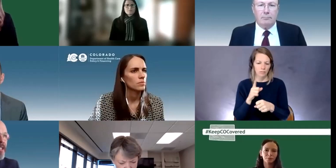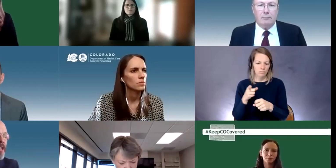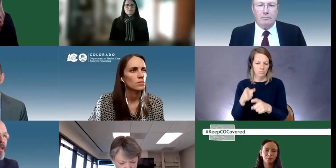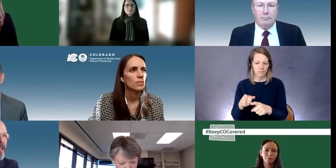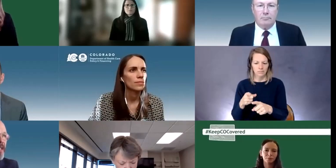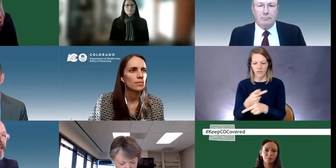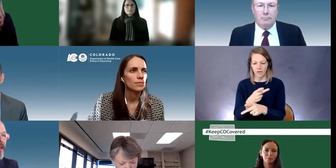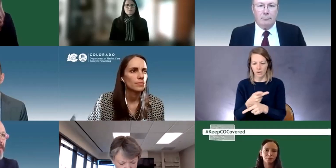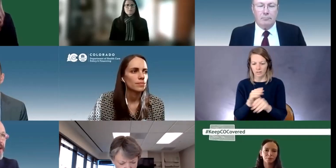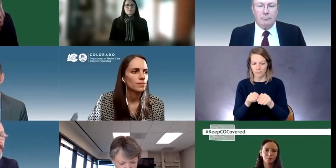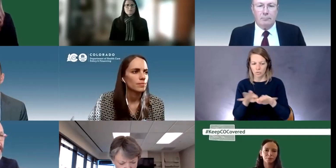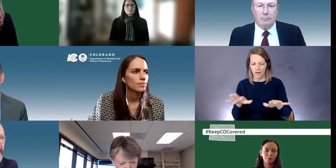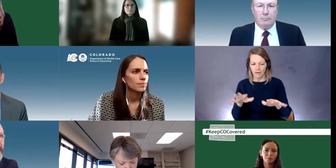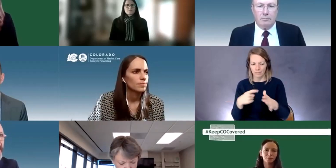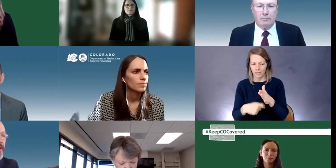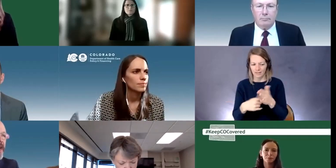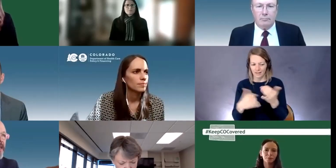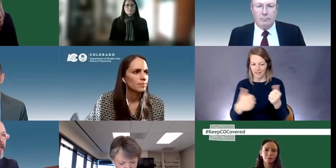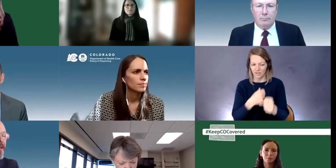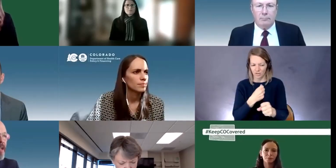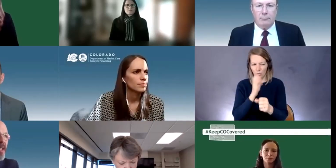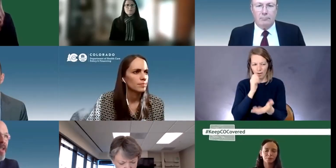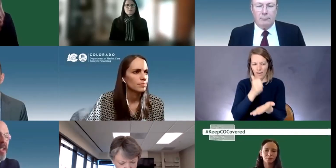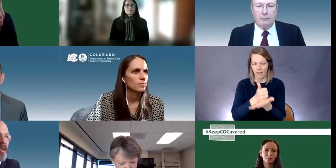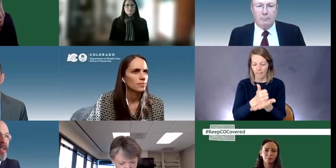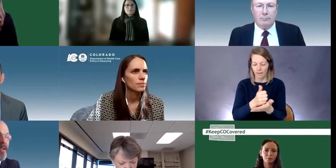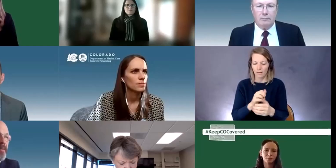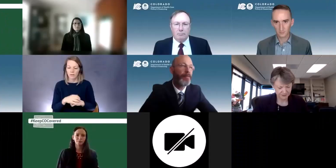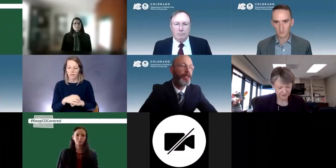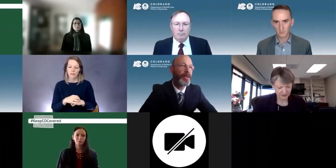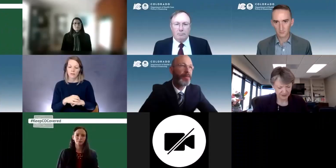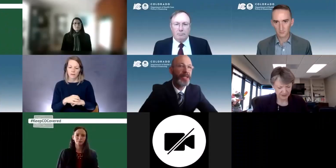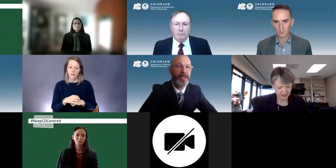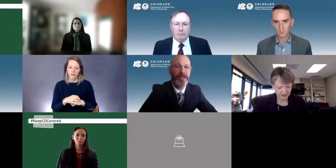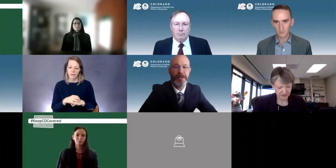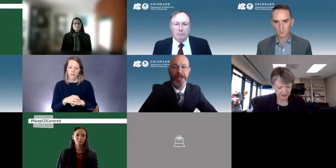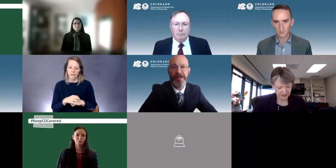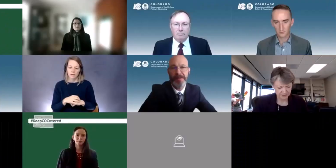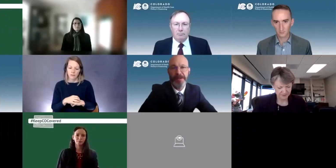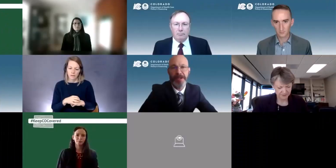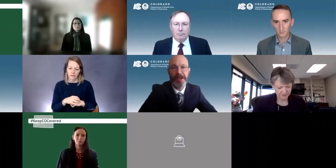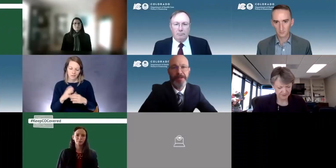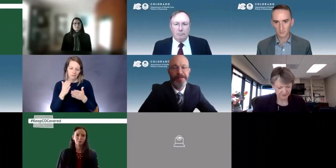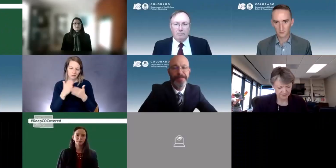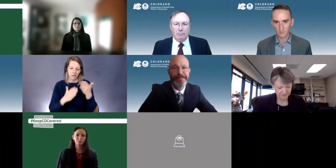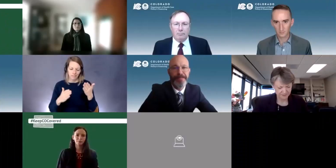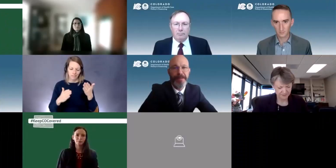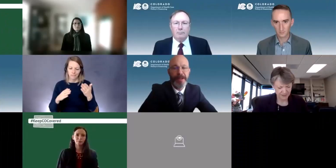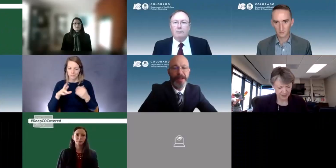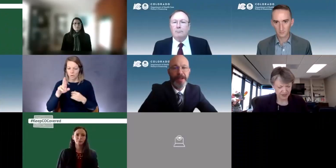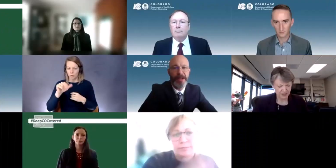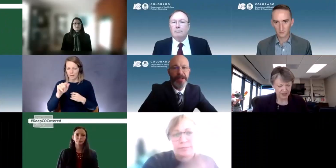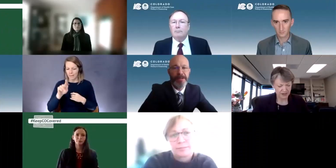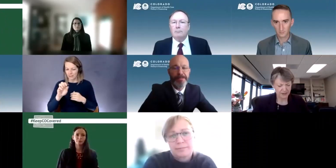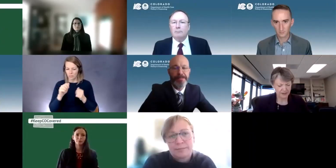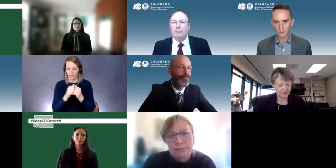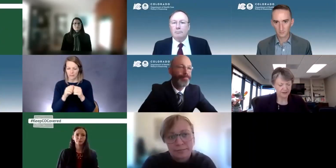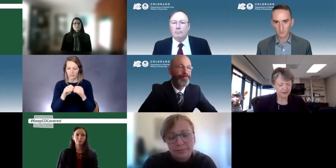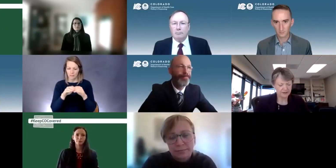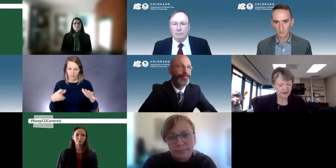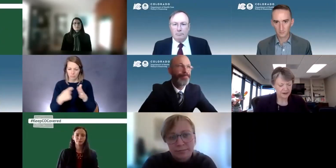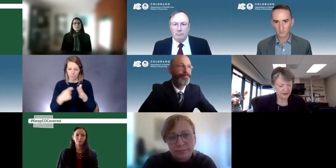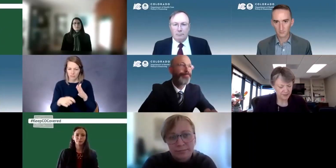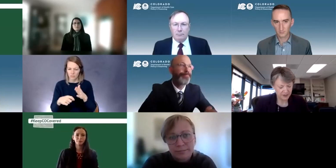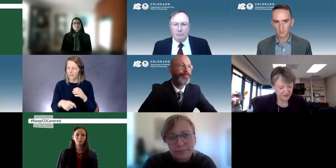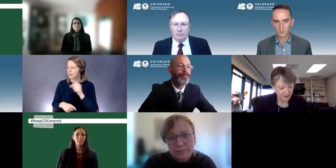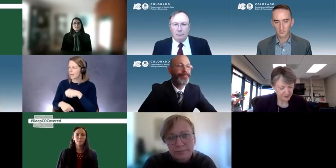pricing this year. I think that'll help too. There's a tie into rebates with spread pricing as well. So yeah, I